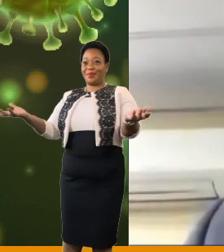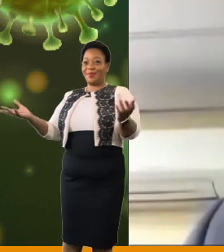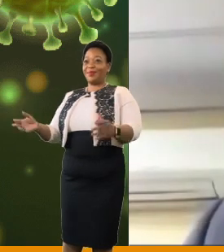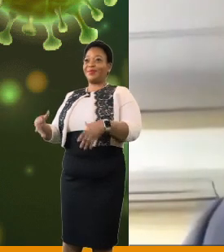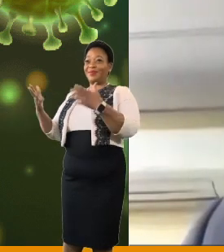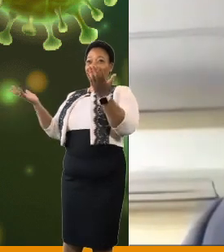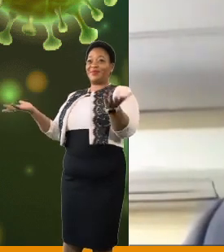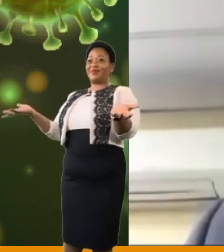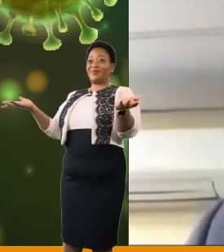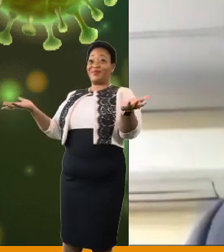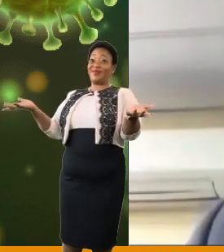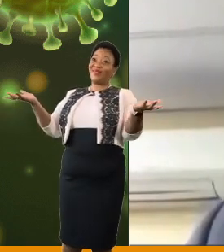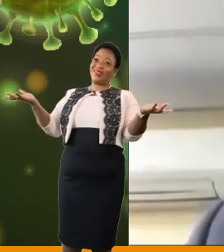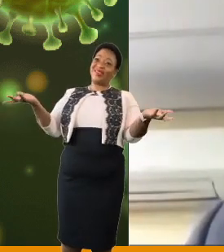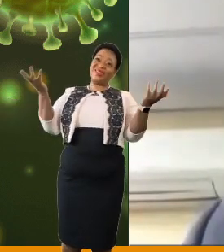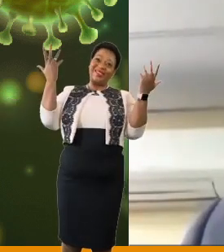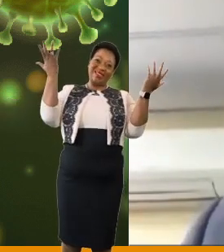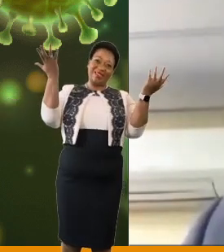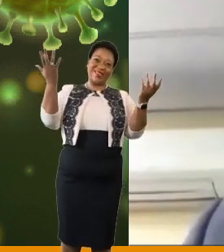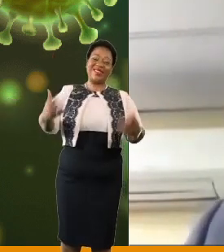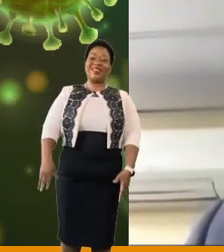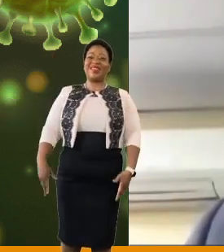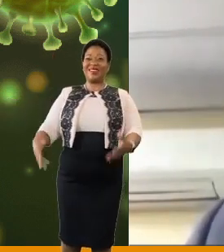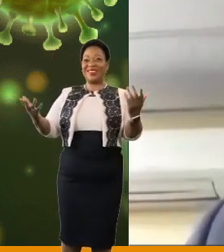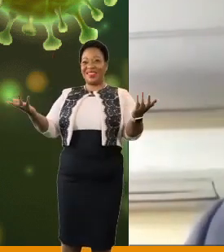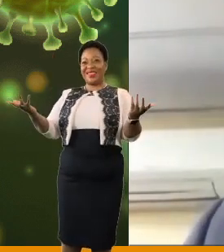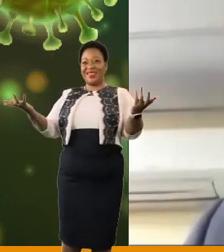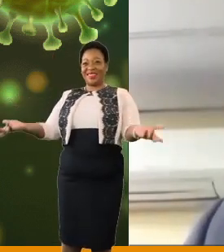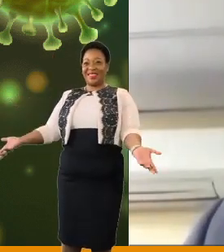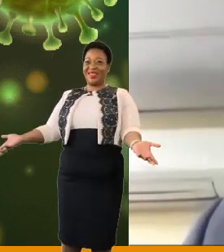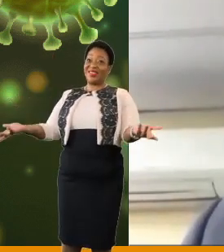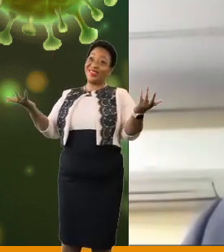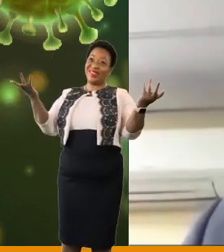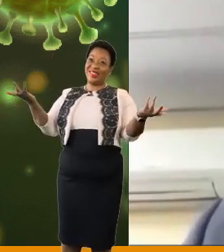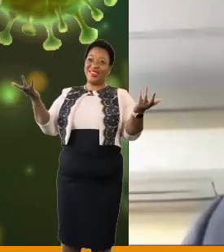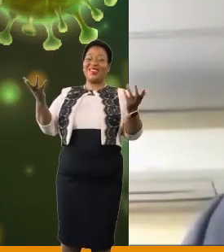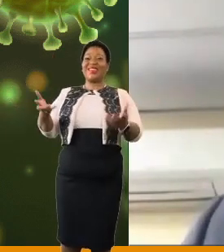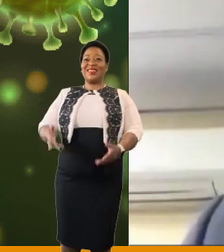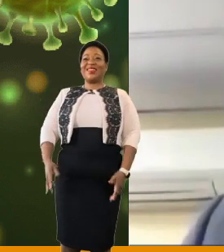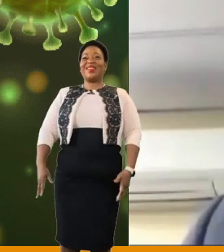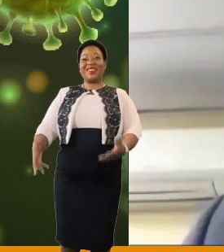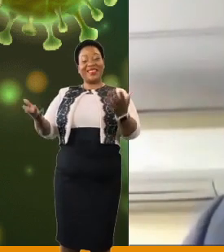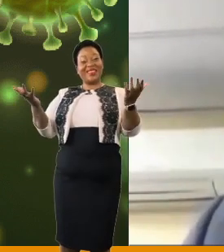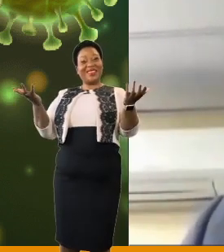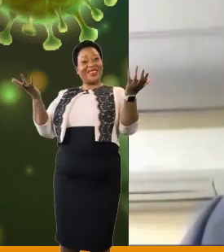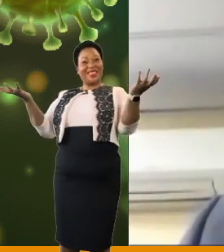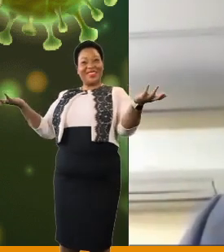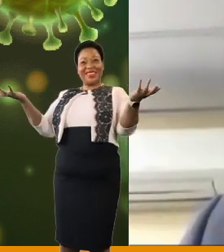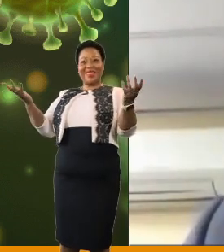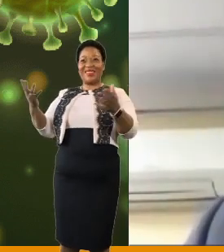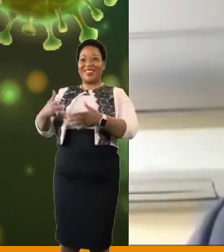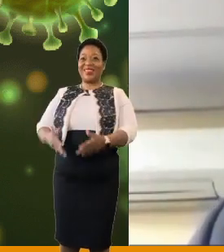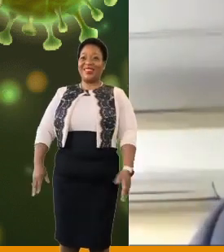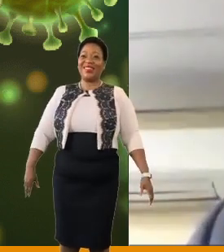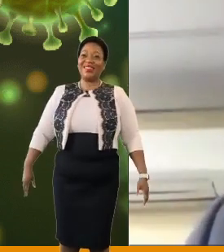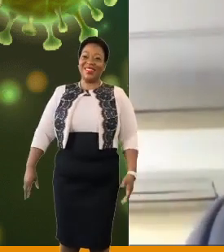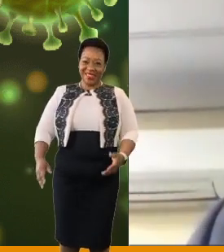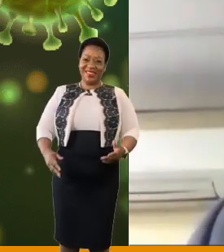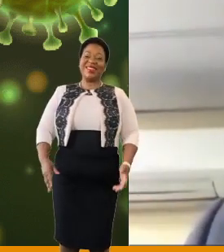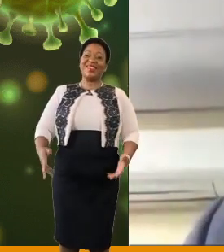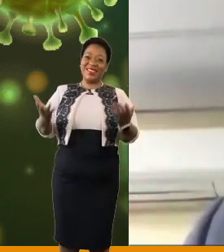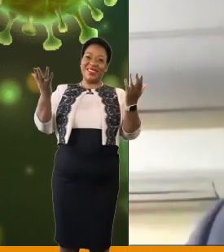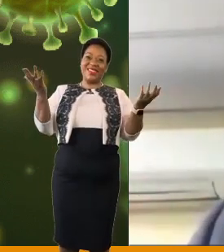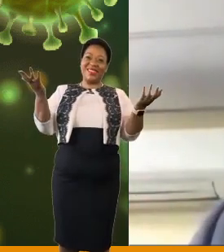had a situation where companies have never registered before. It's a bit of a problem because UIF is an insurance. We expect people who are